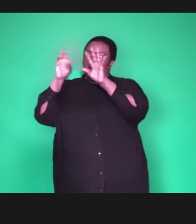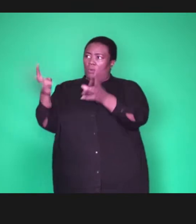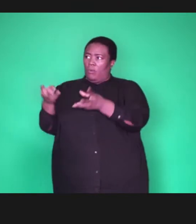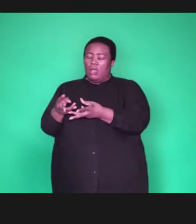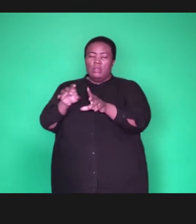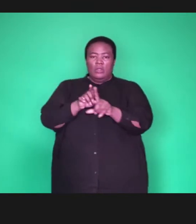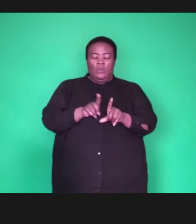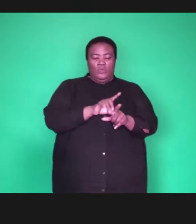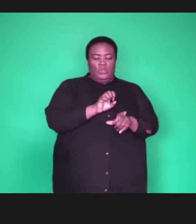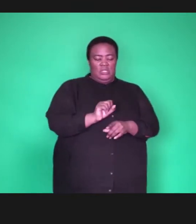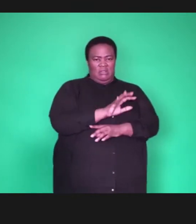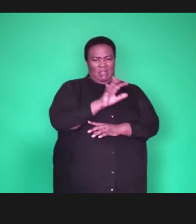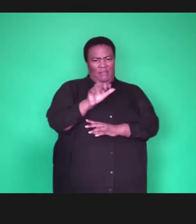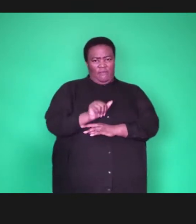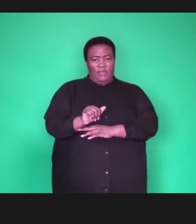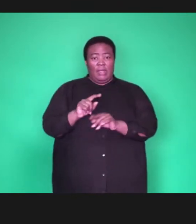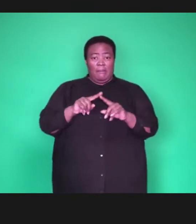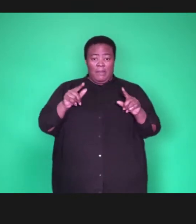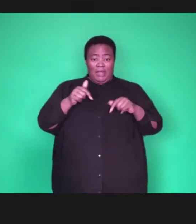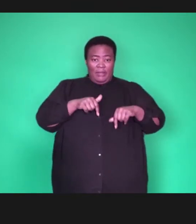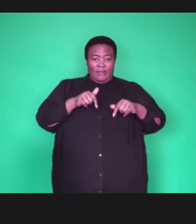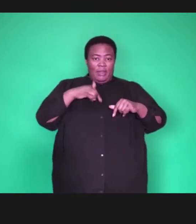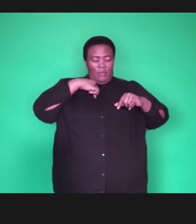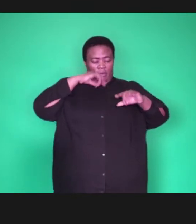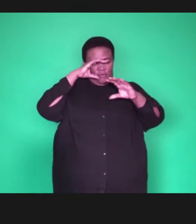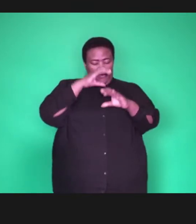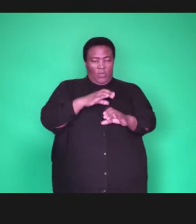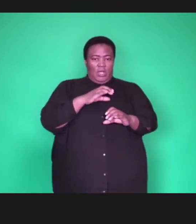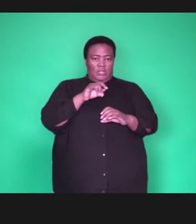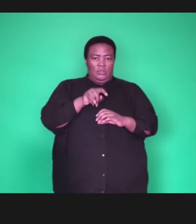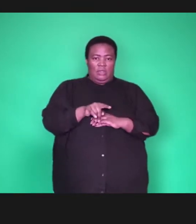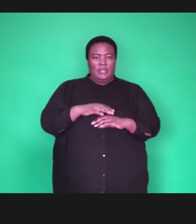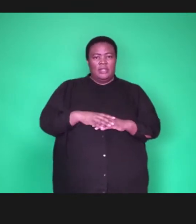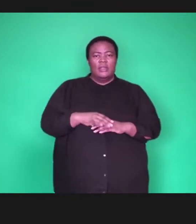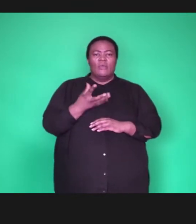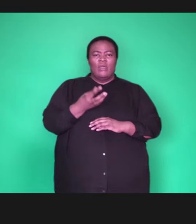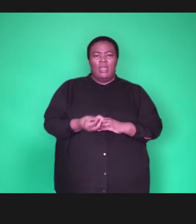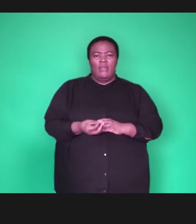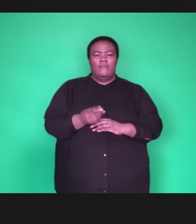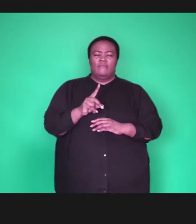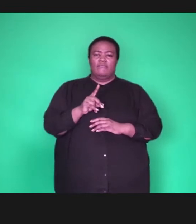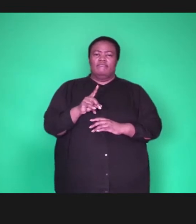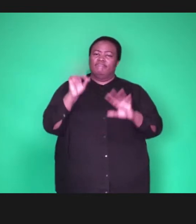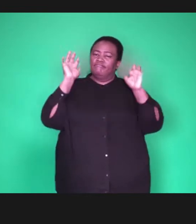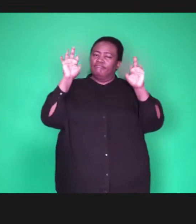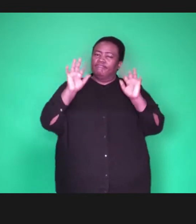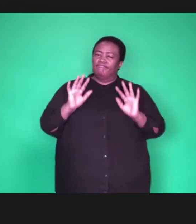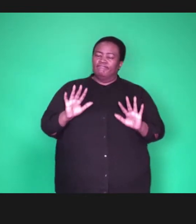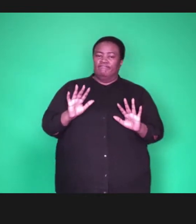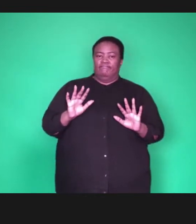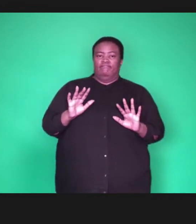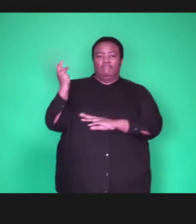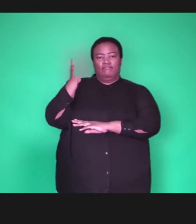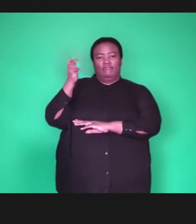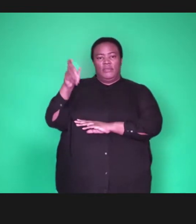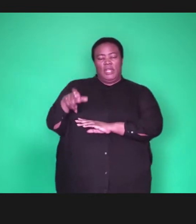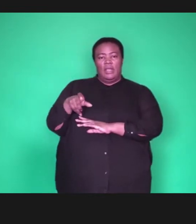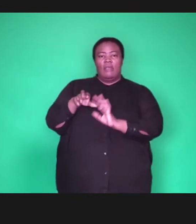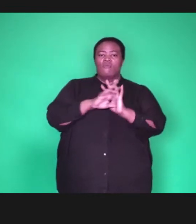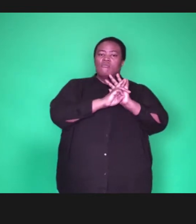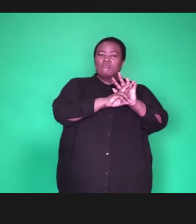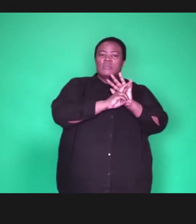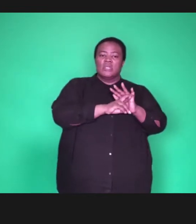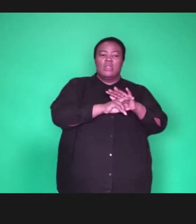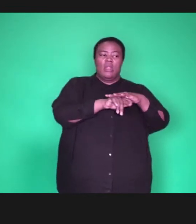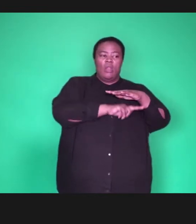this session, we will really focus in on that. We've got an excellent lineup of speakers, both representing local